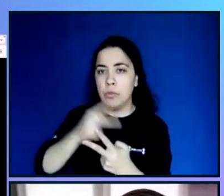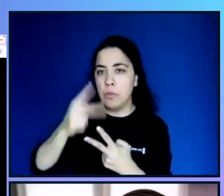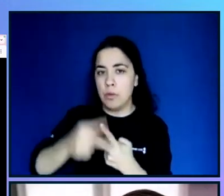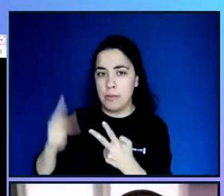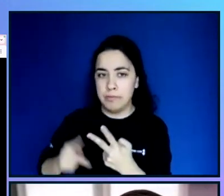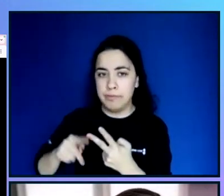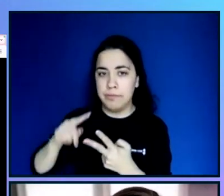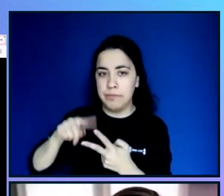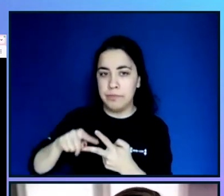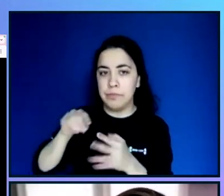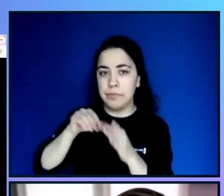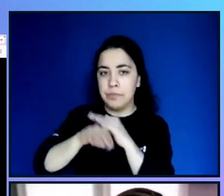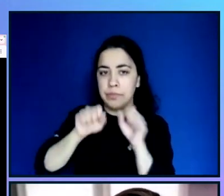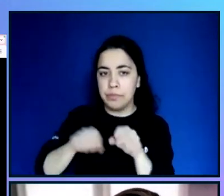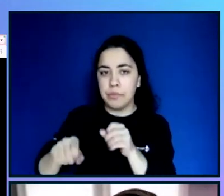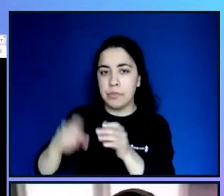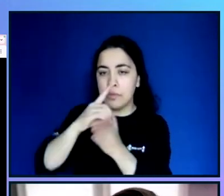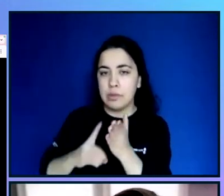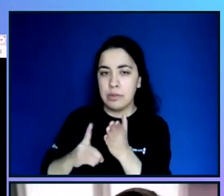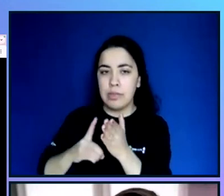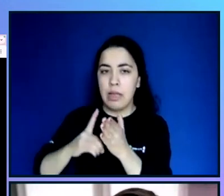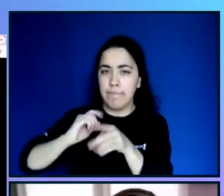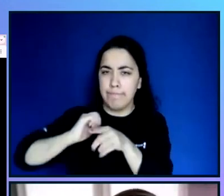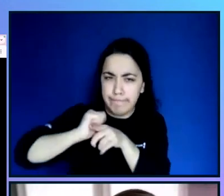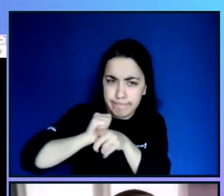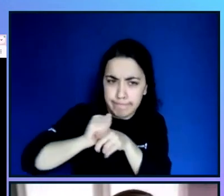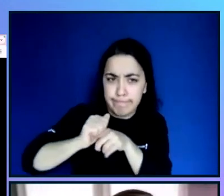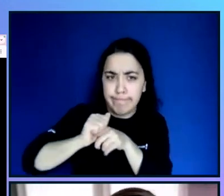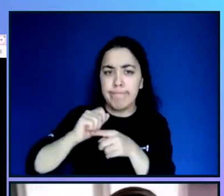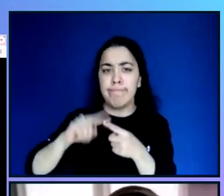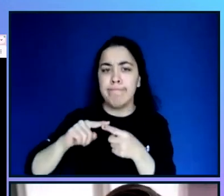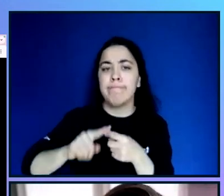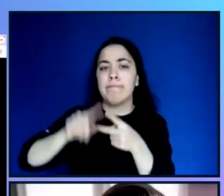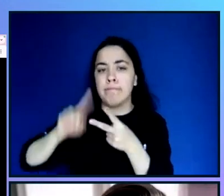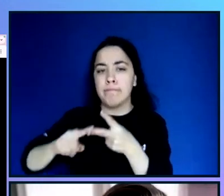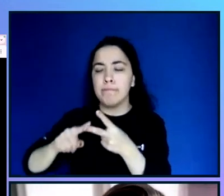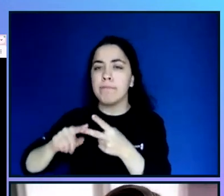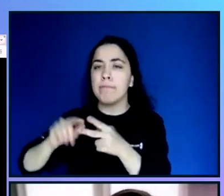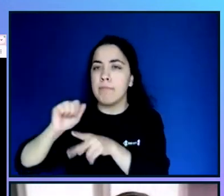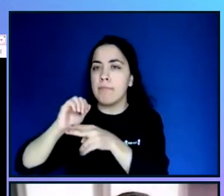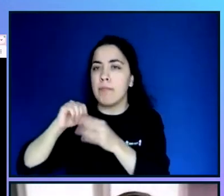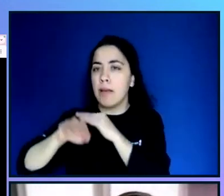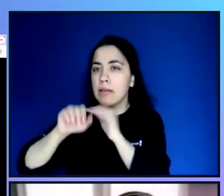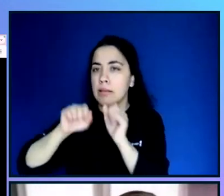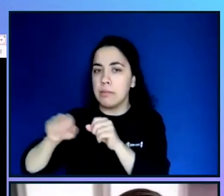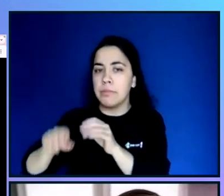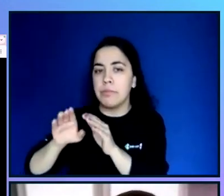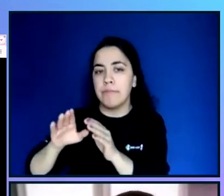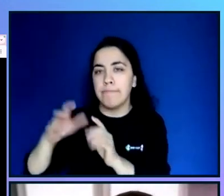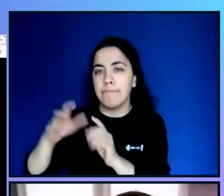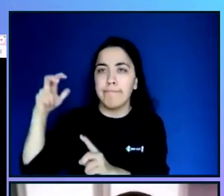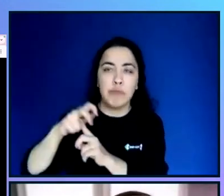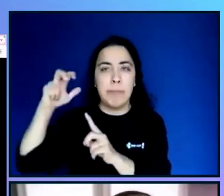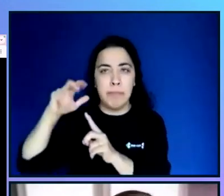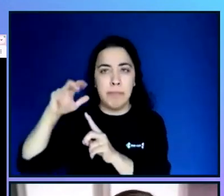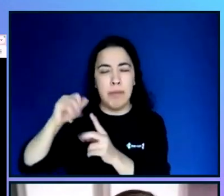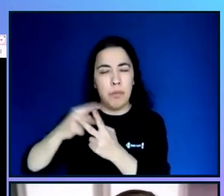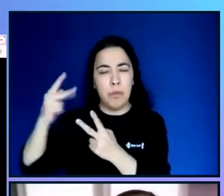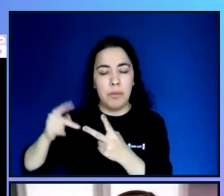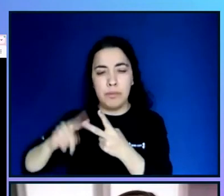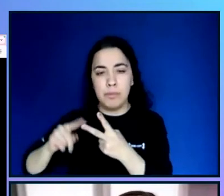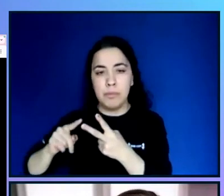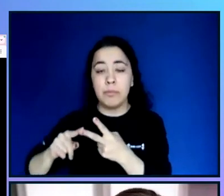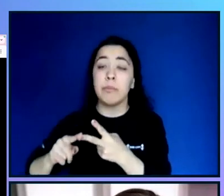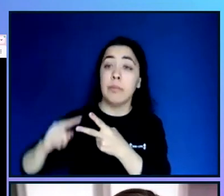our Accessibility Design Bootcamp and Accessibility Champions program. The Accessibility